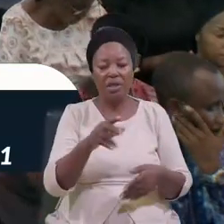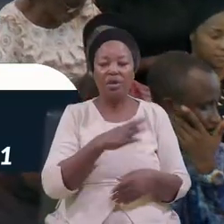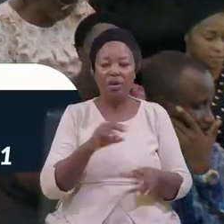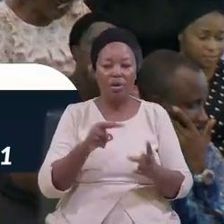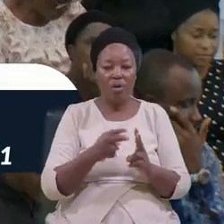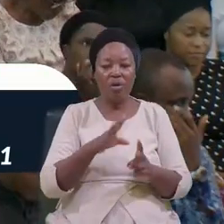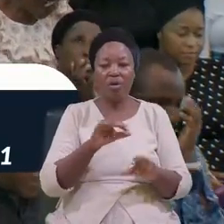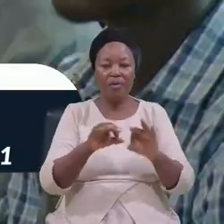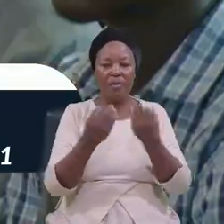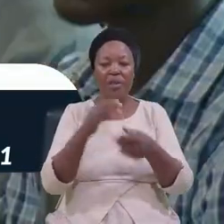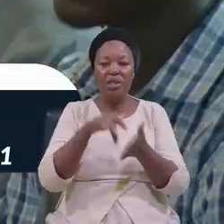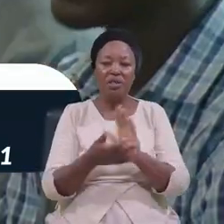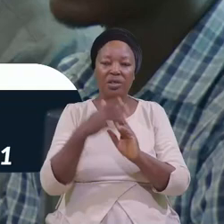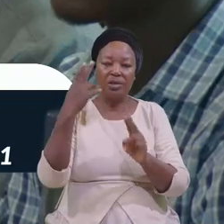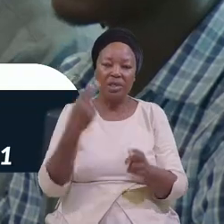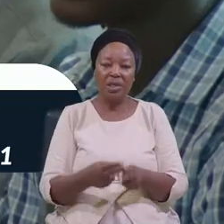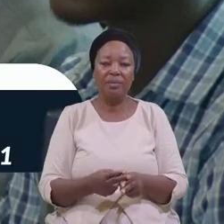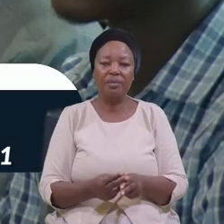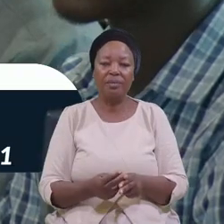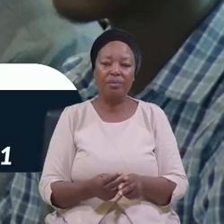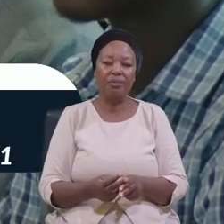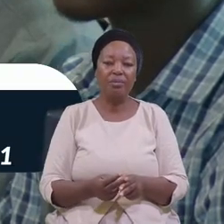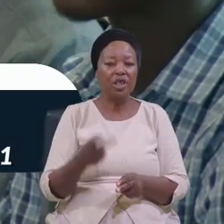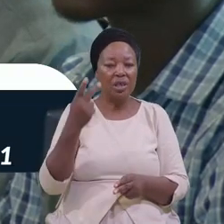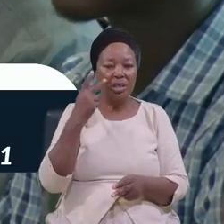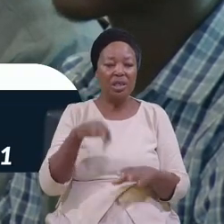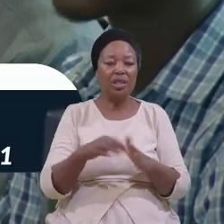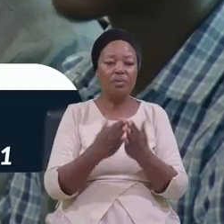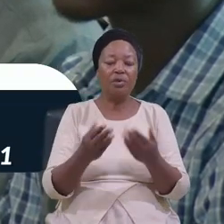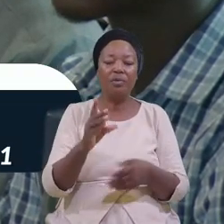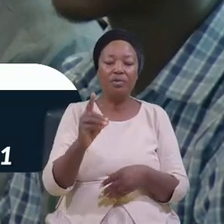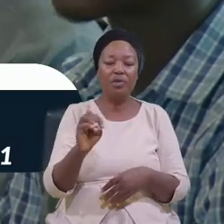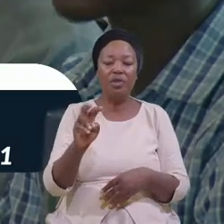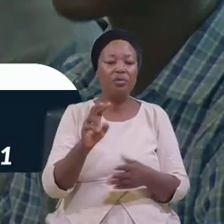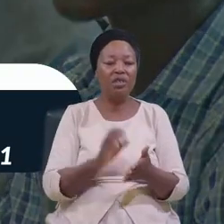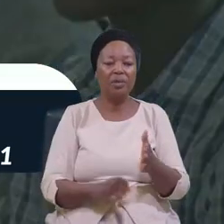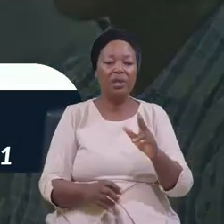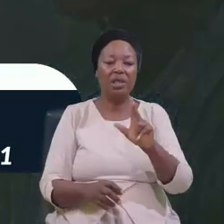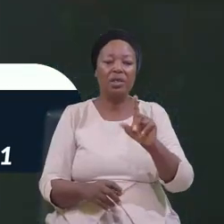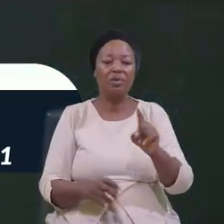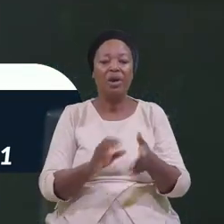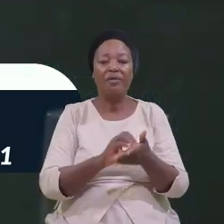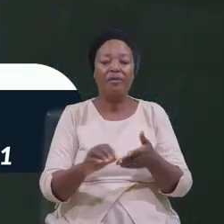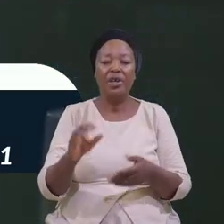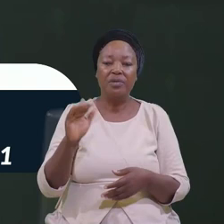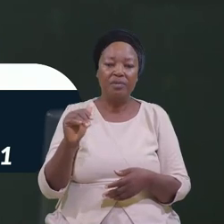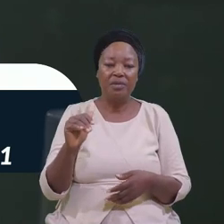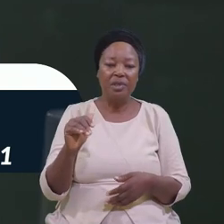family in Jesus' name. In Deuteronomy chapter 31, verse 15, Deuteronomy